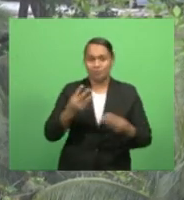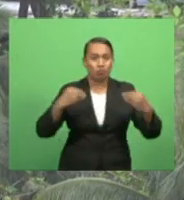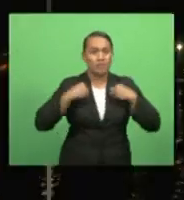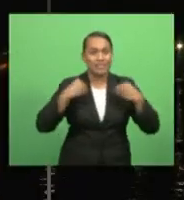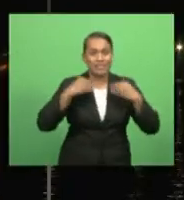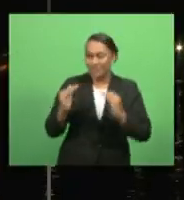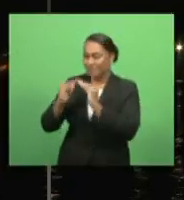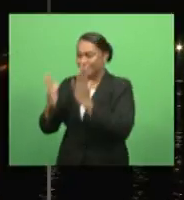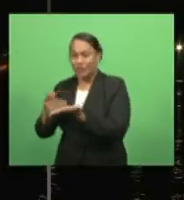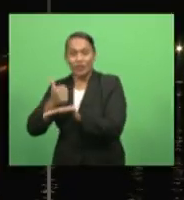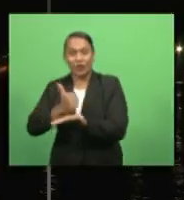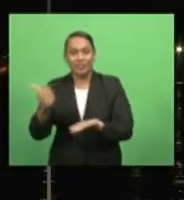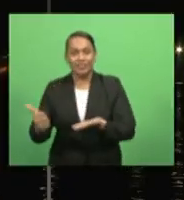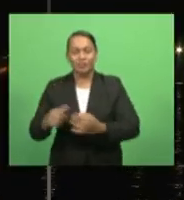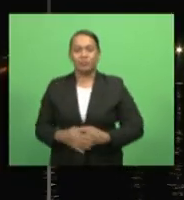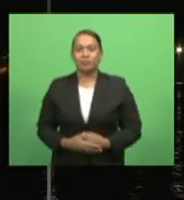News.